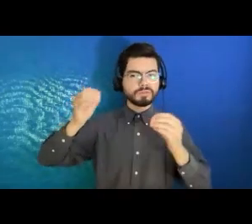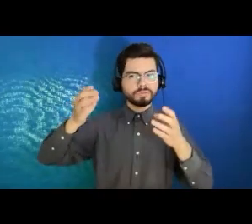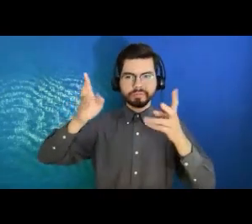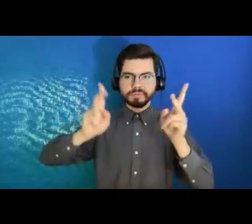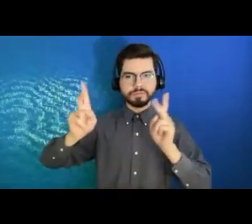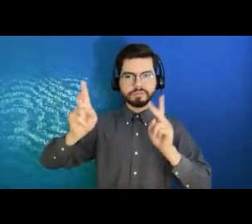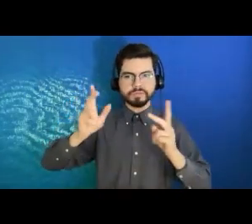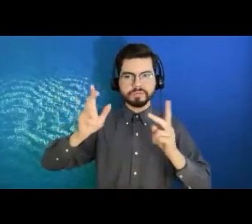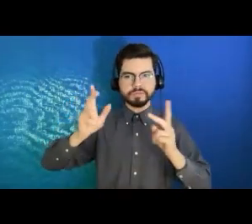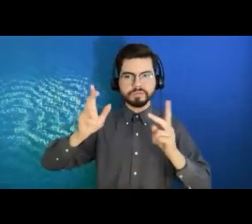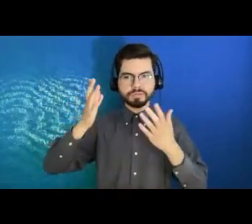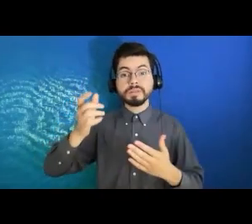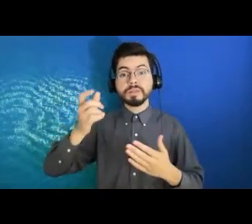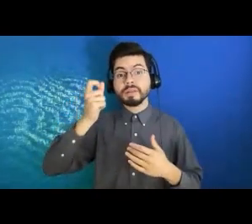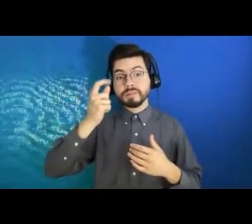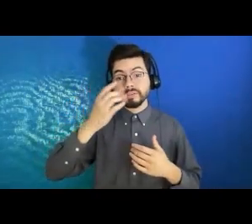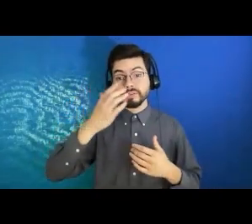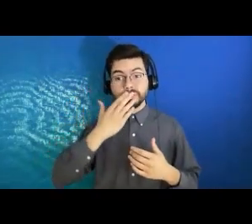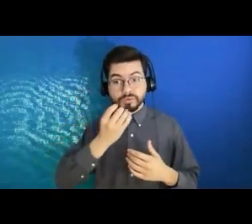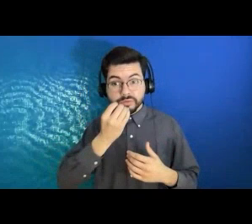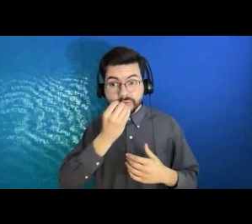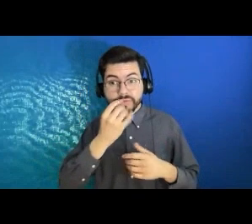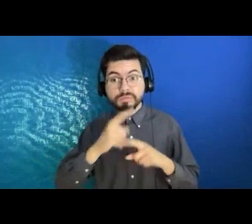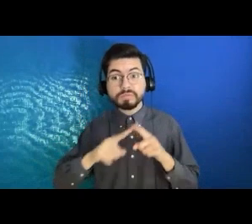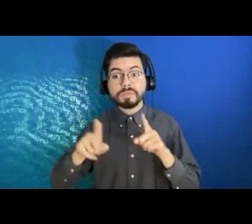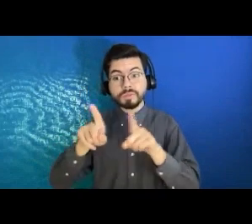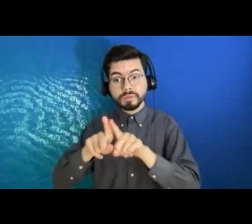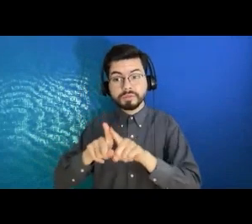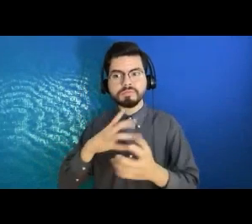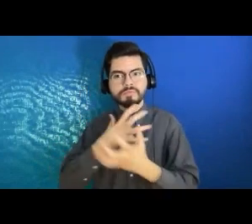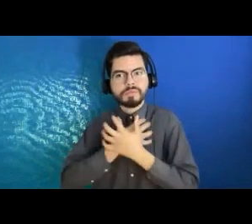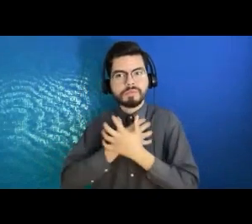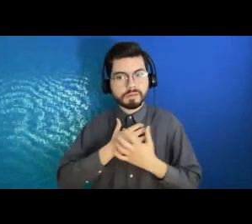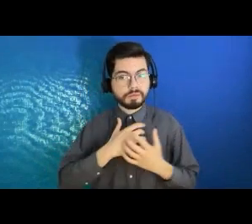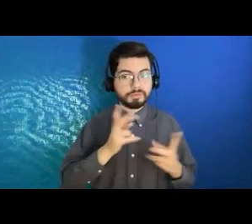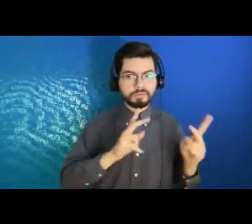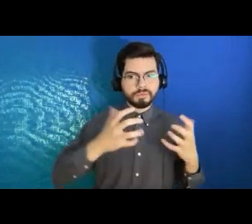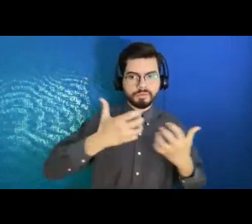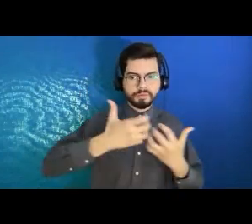but it isolates bears from people, keeps bears out of trouble.